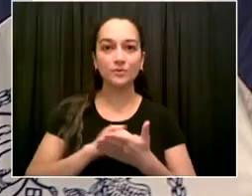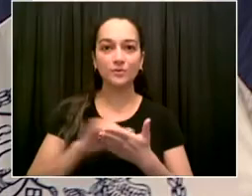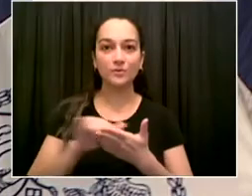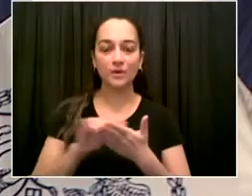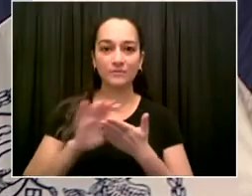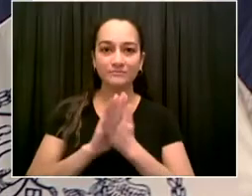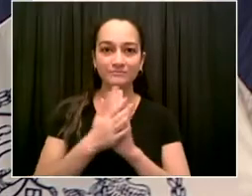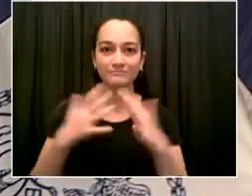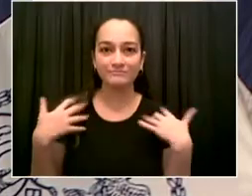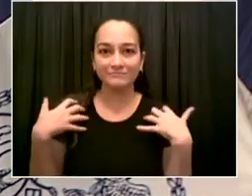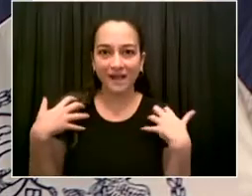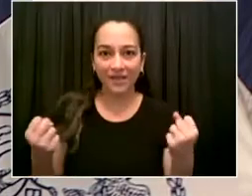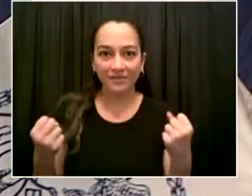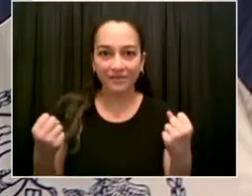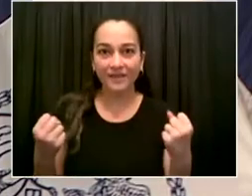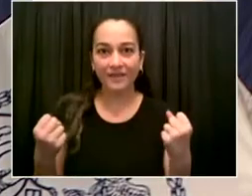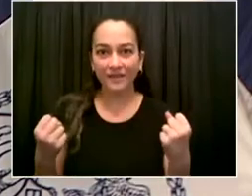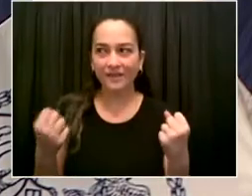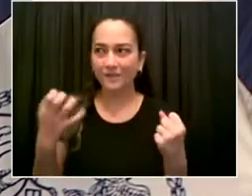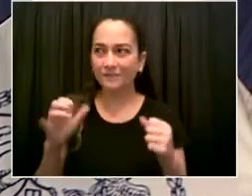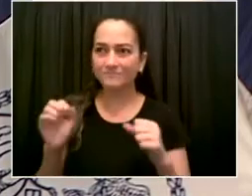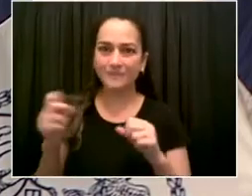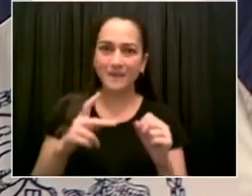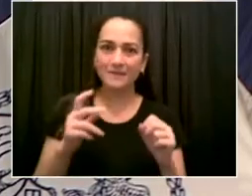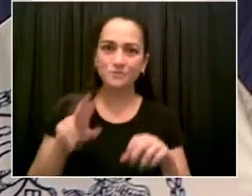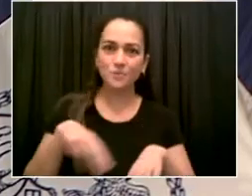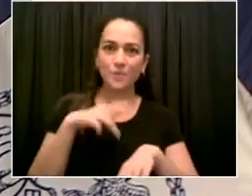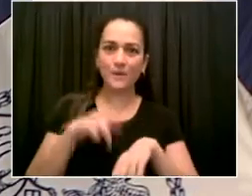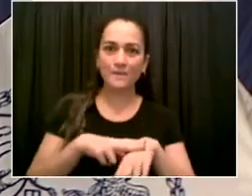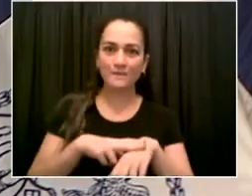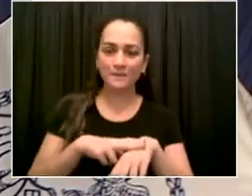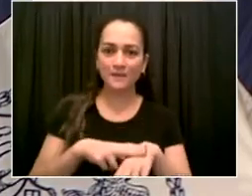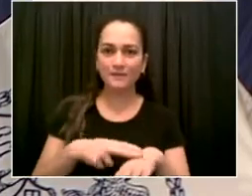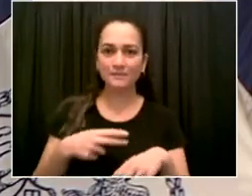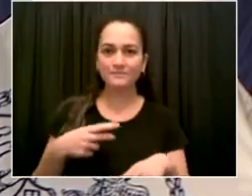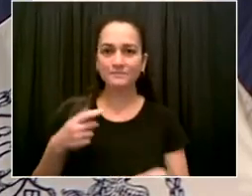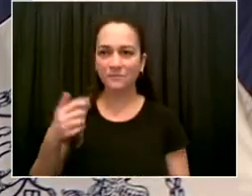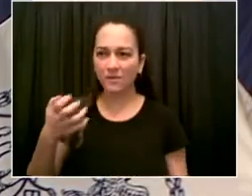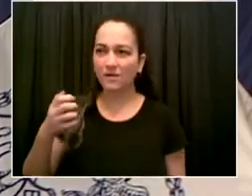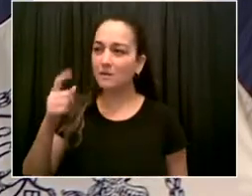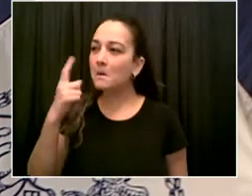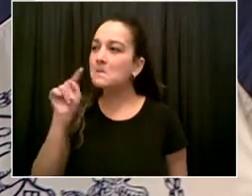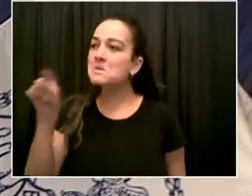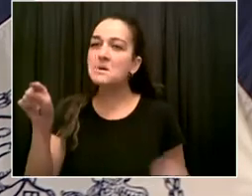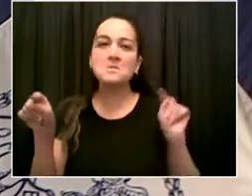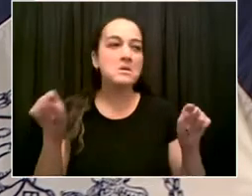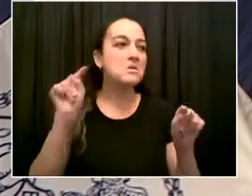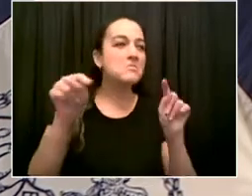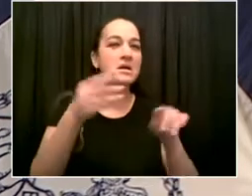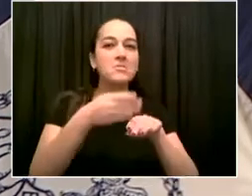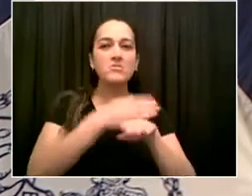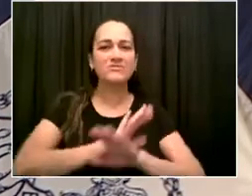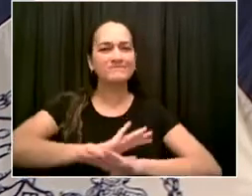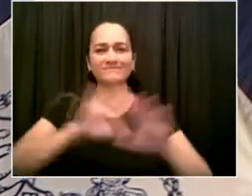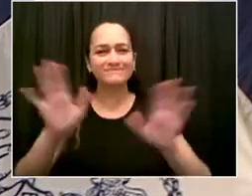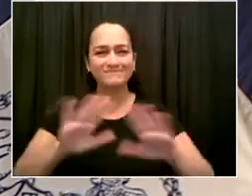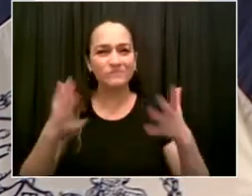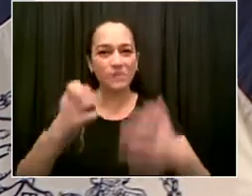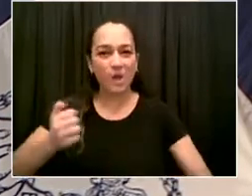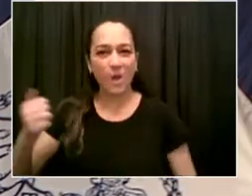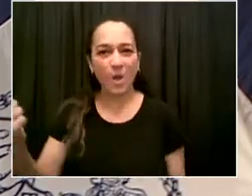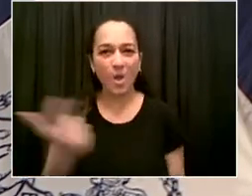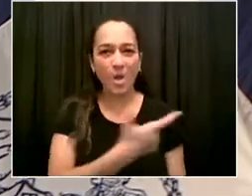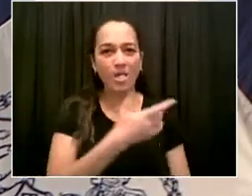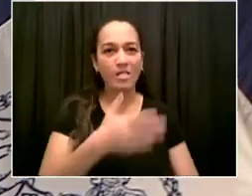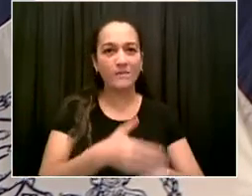us. Cannot be just about status quo. We have to get someplace better. And in this crisis, in the pandemic,